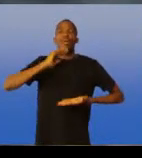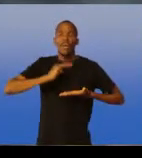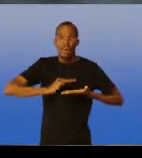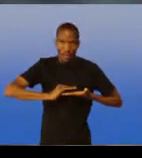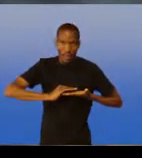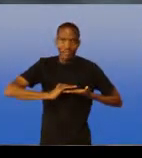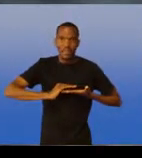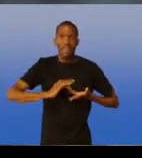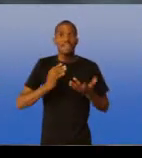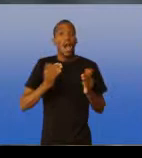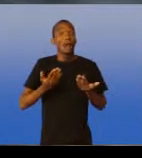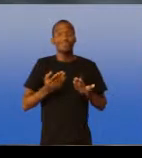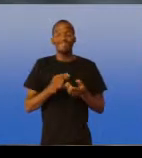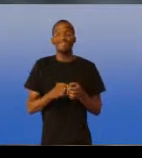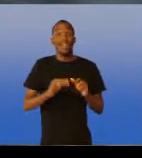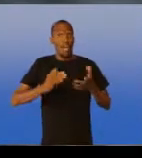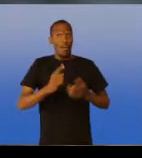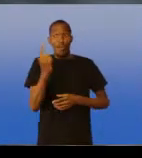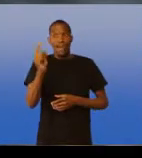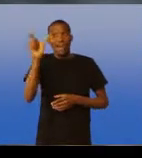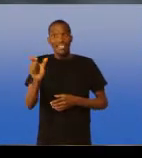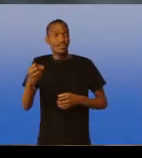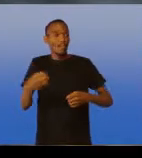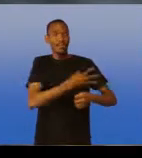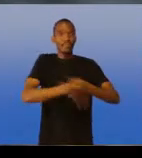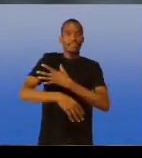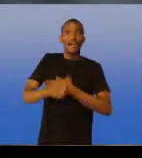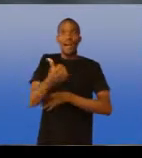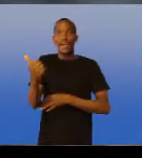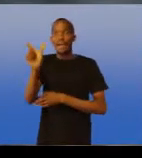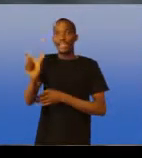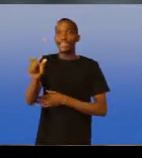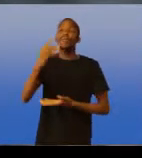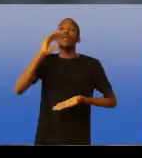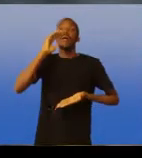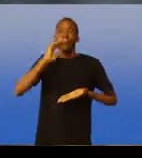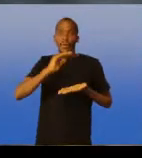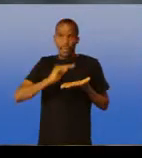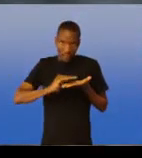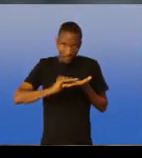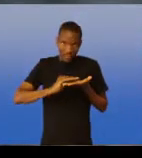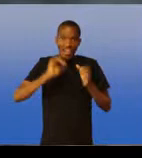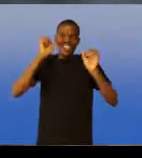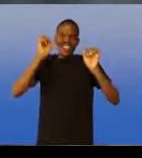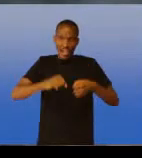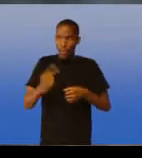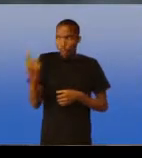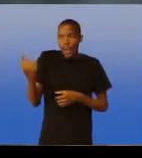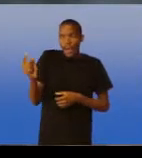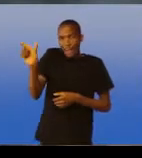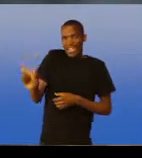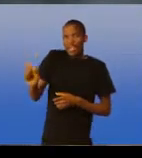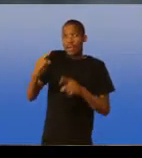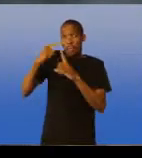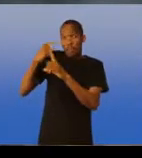chances of one transmitting the HIV to their partner are also very low. So you can end up with one partner who is